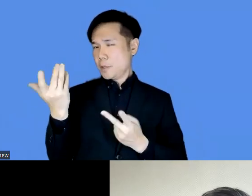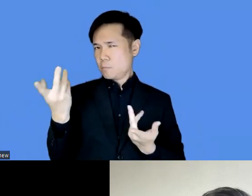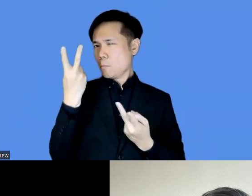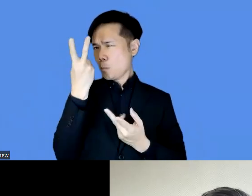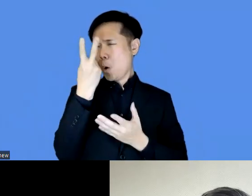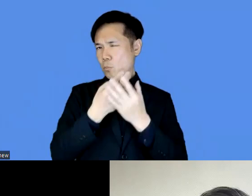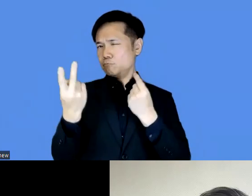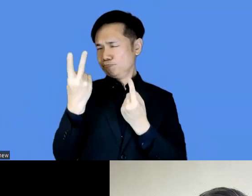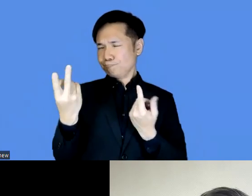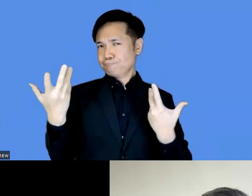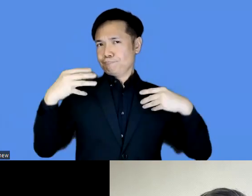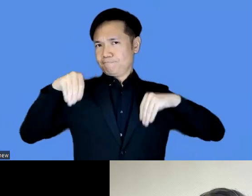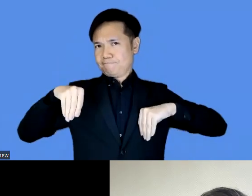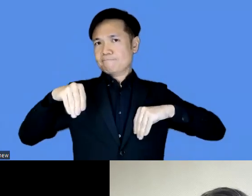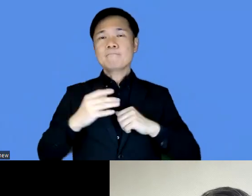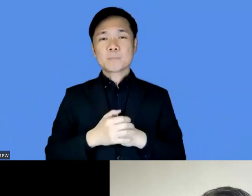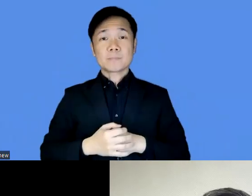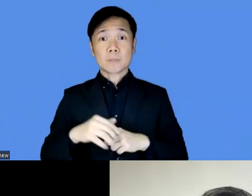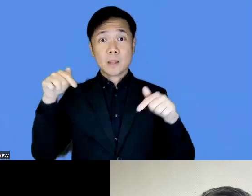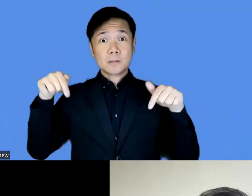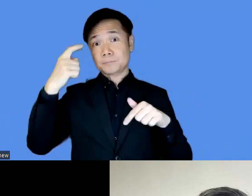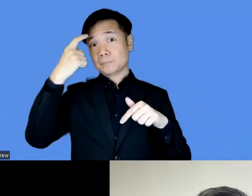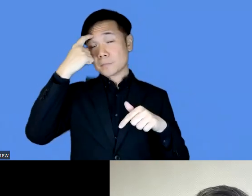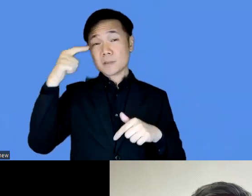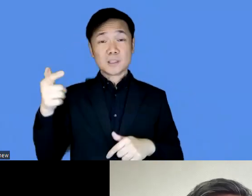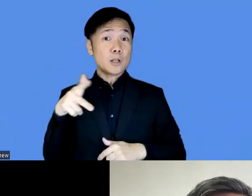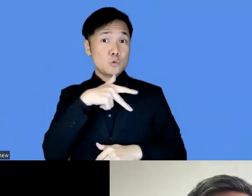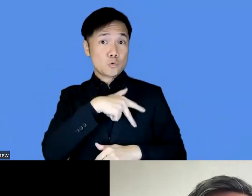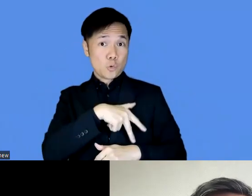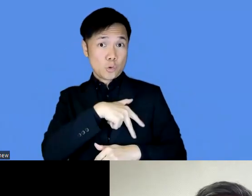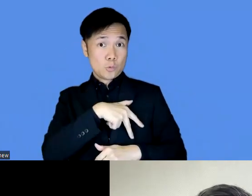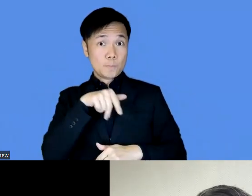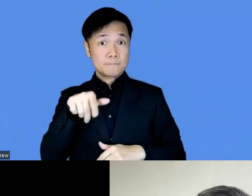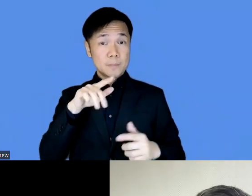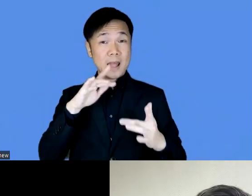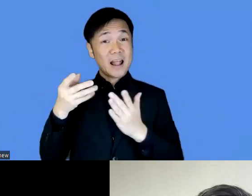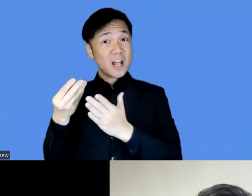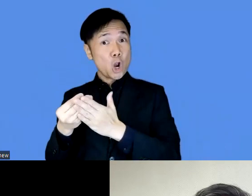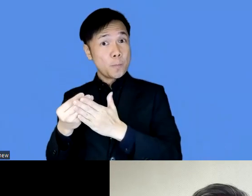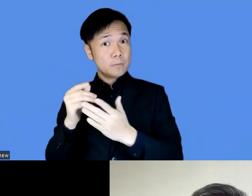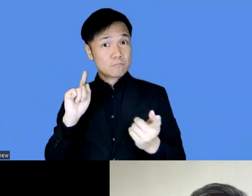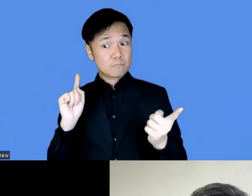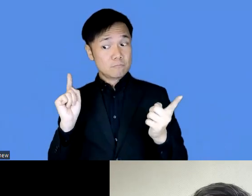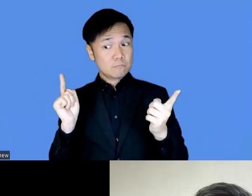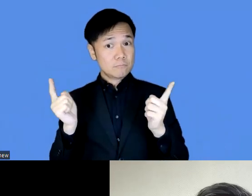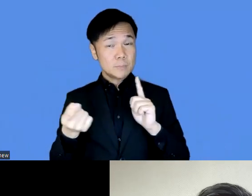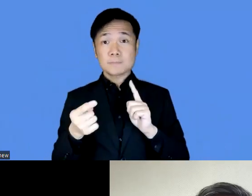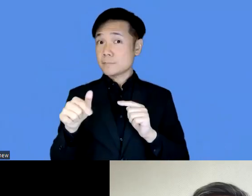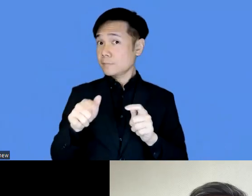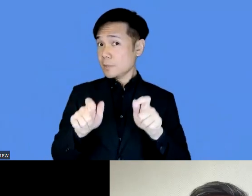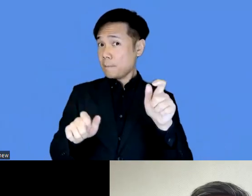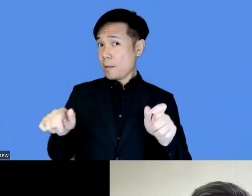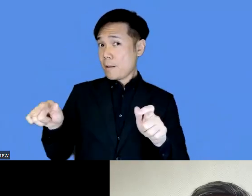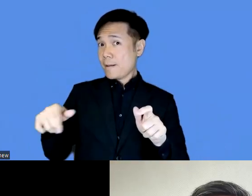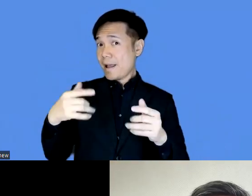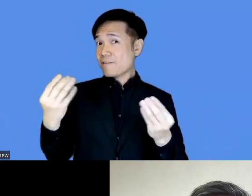in account the importance of the social economic changes as well as what is the role the people with the disabilities should